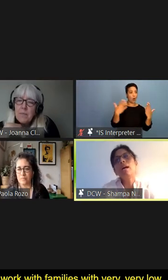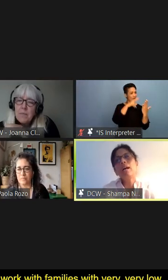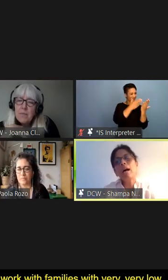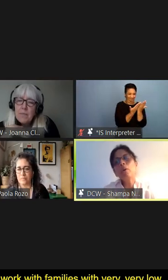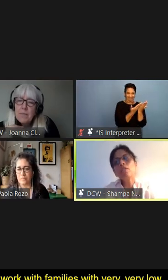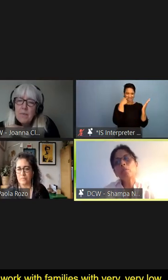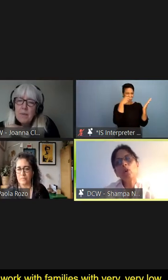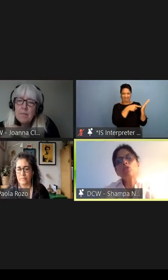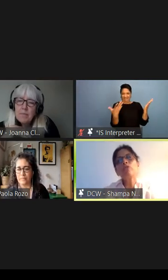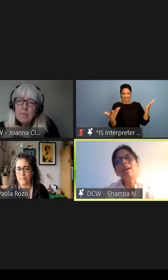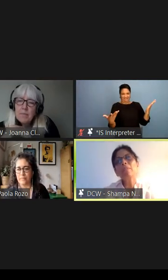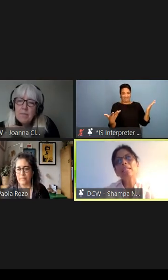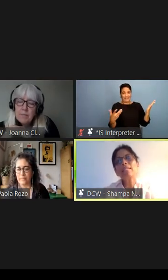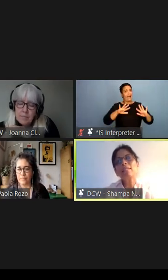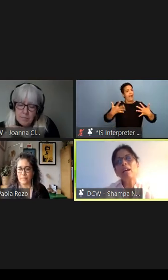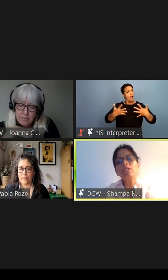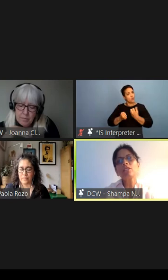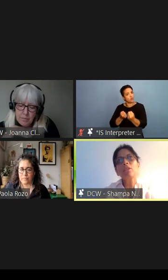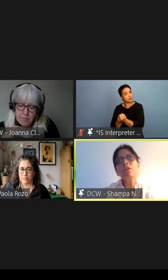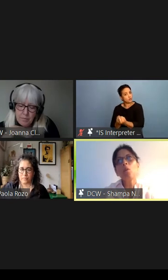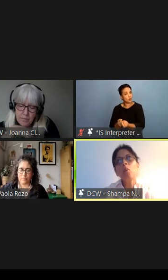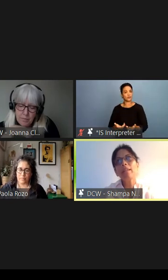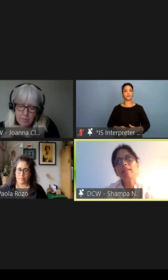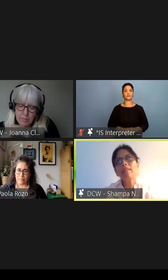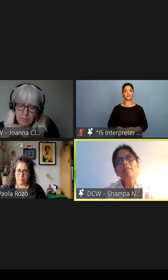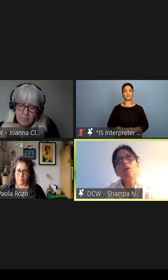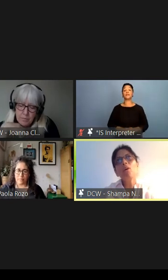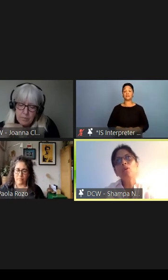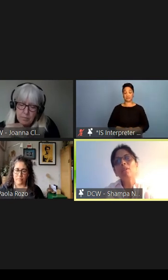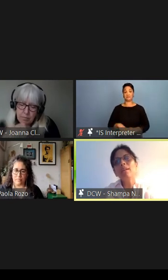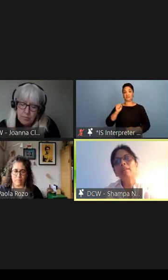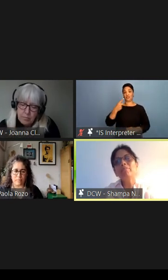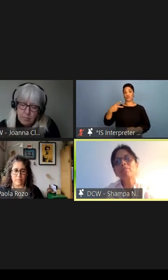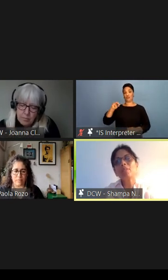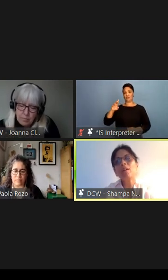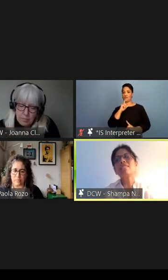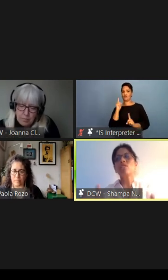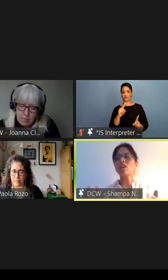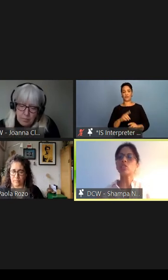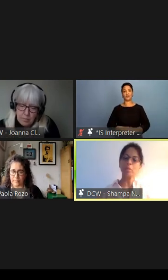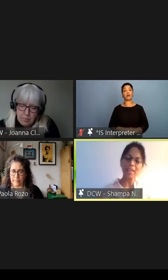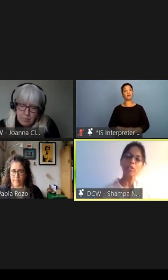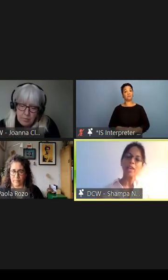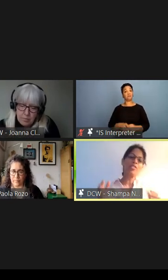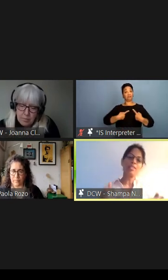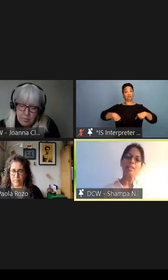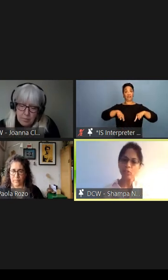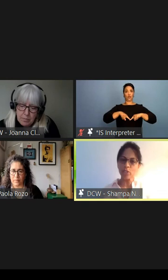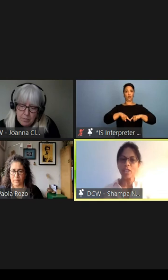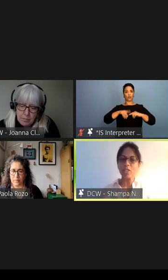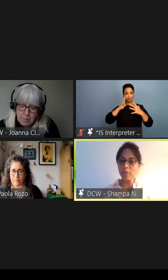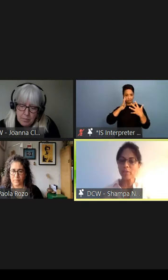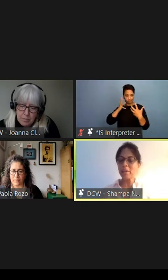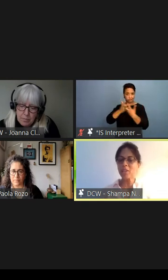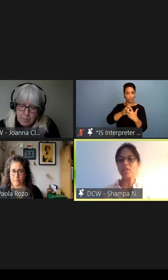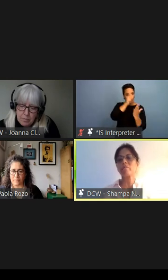So our support to families starts with the whole, it's not just about education and literacy.